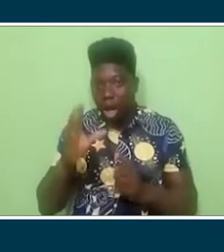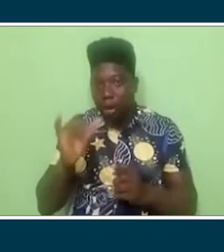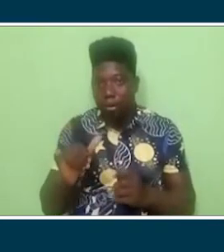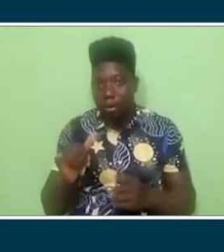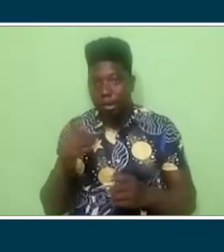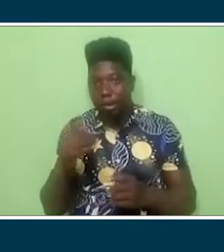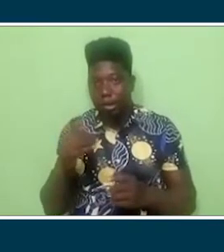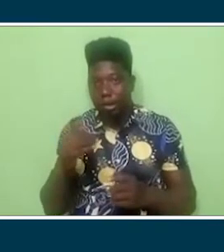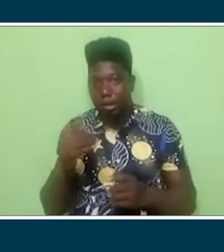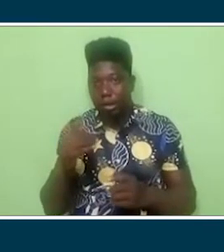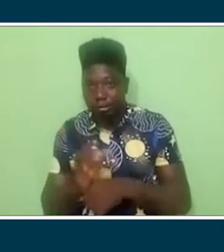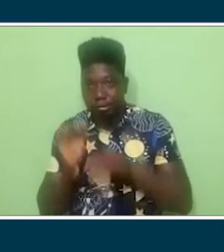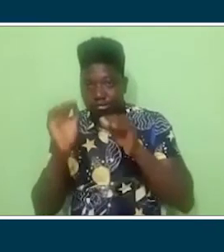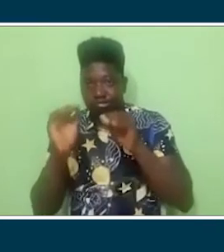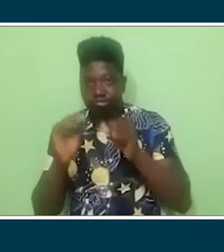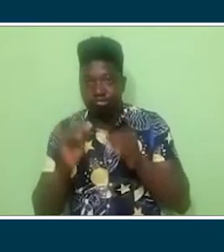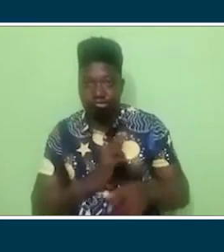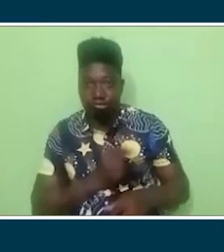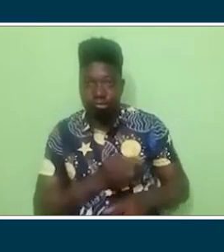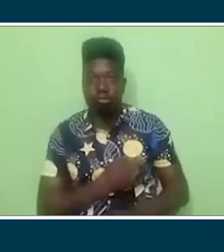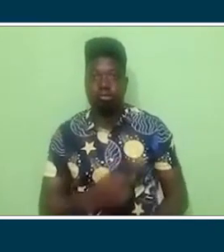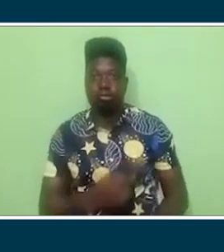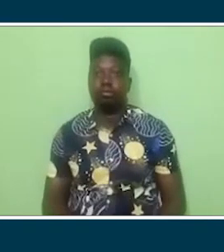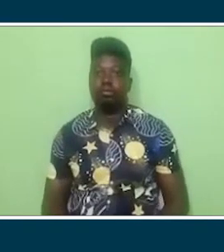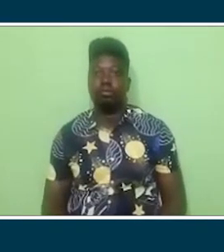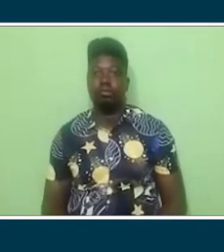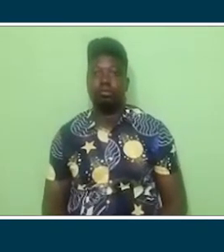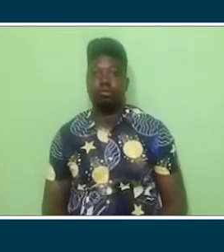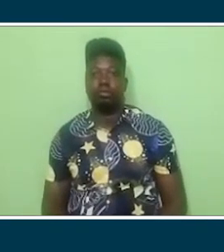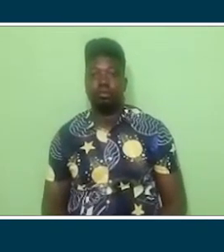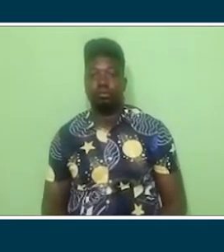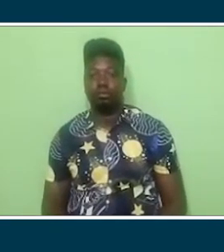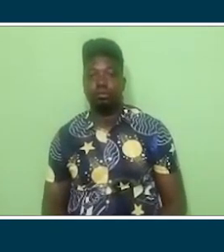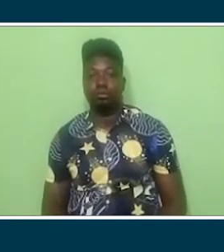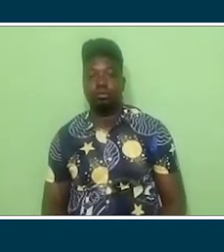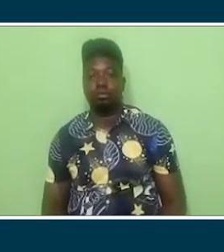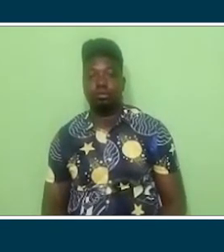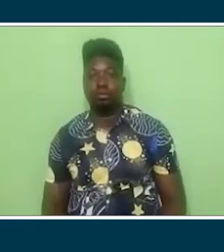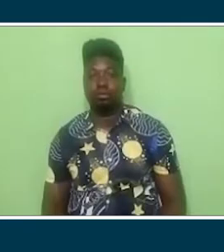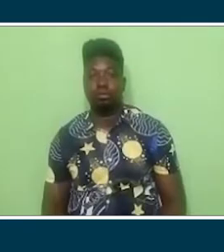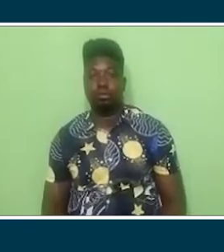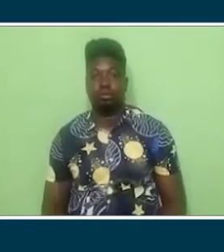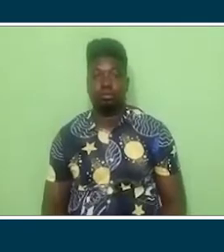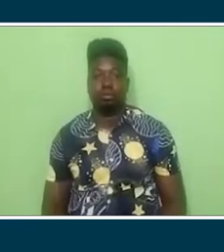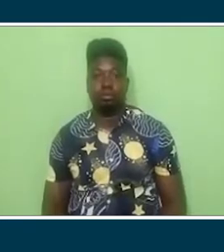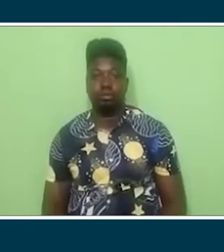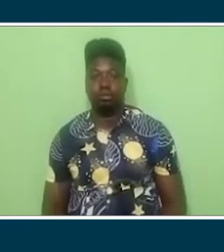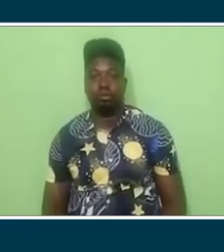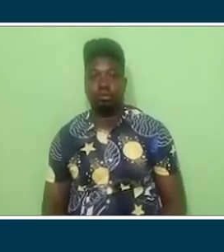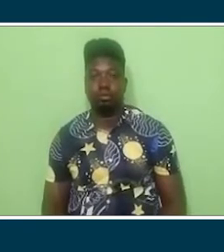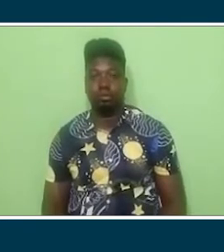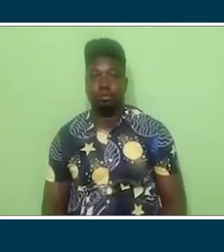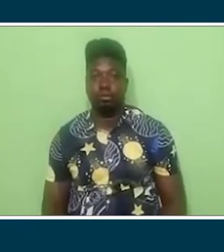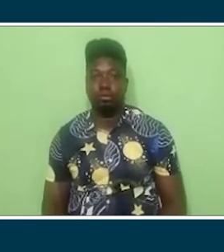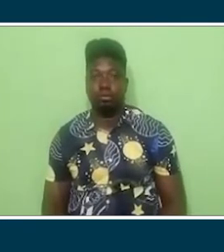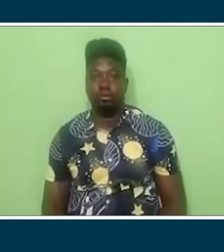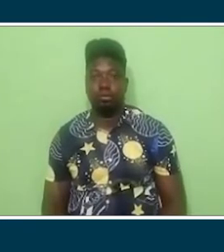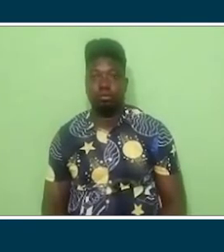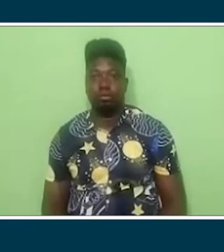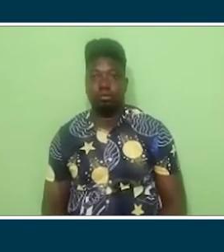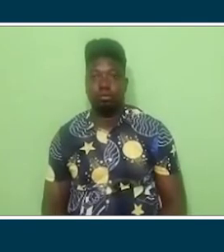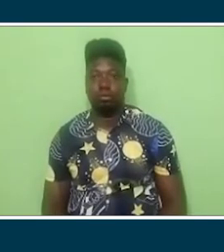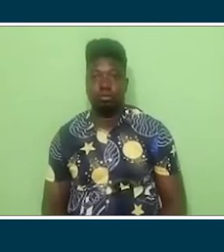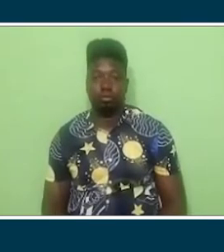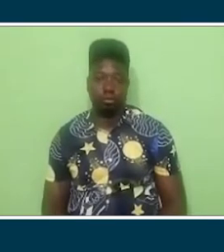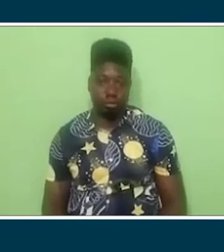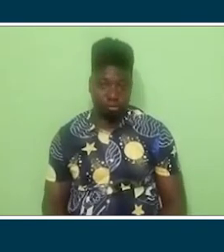ourselves. Of course, anything we're creating from that space is just gonna like self-perpetuate. Yes. So I